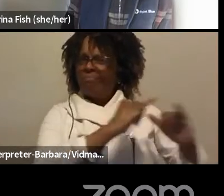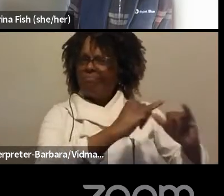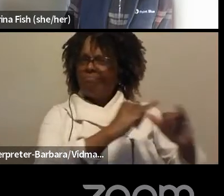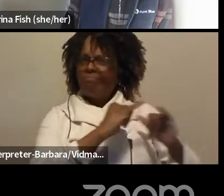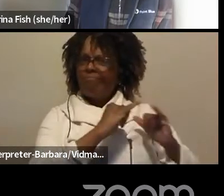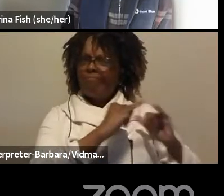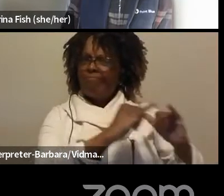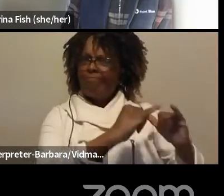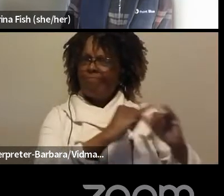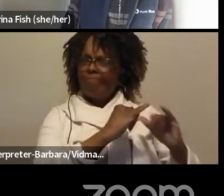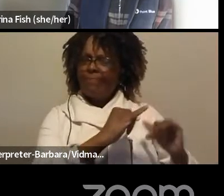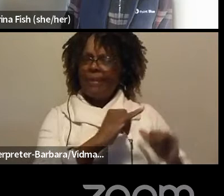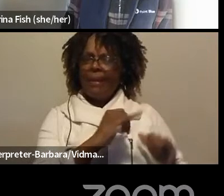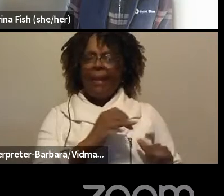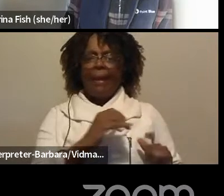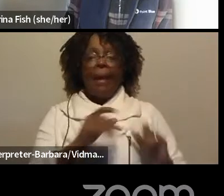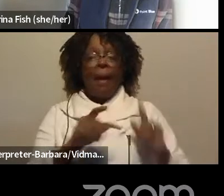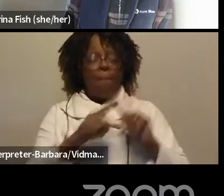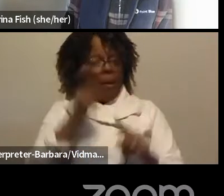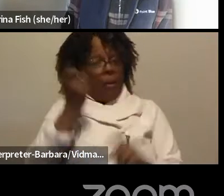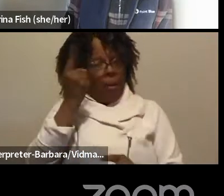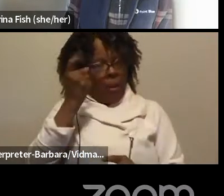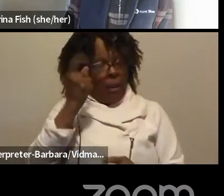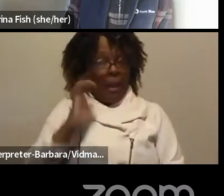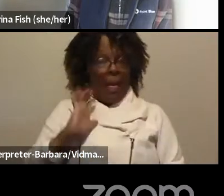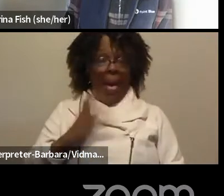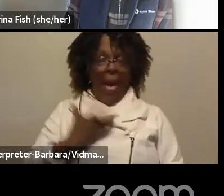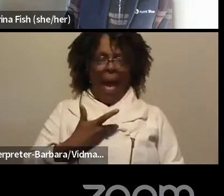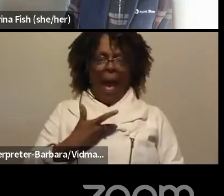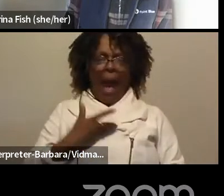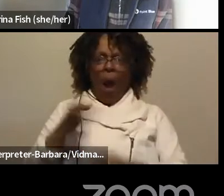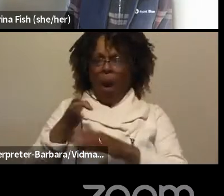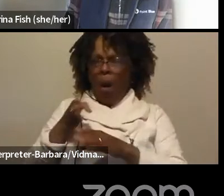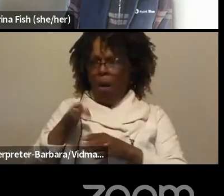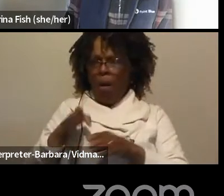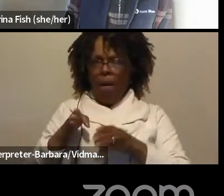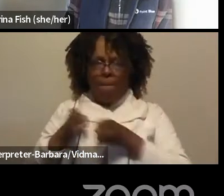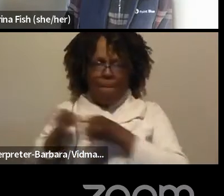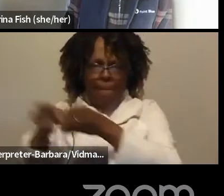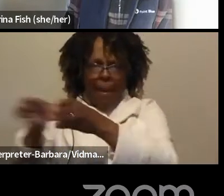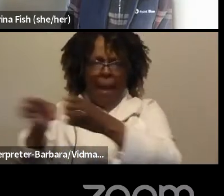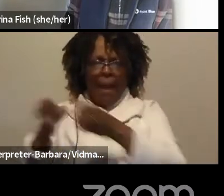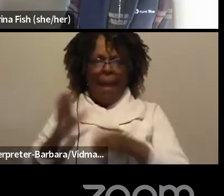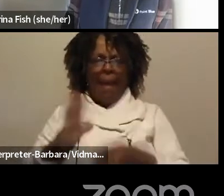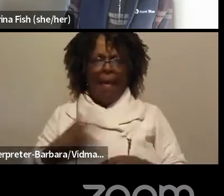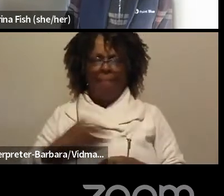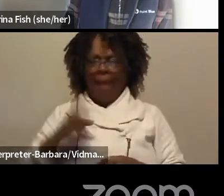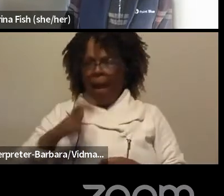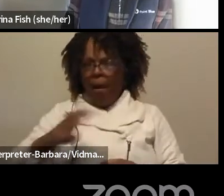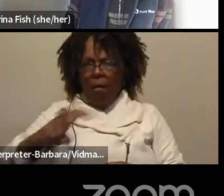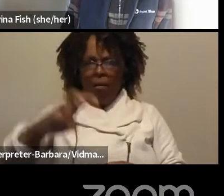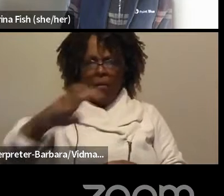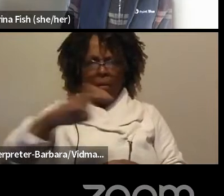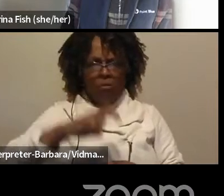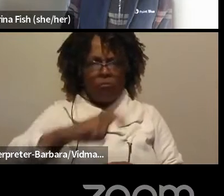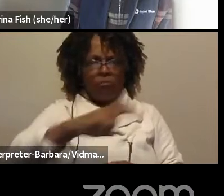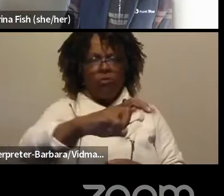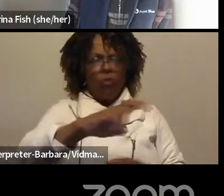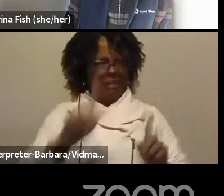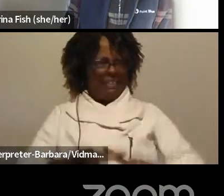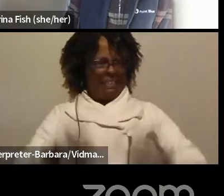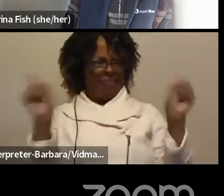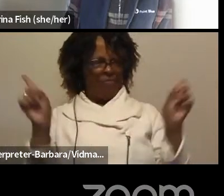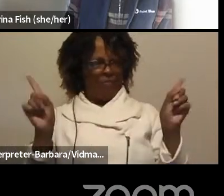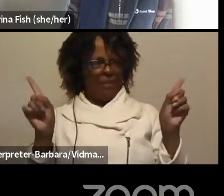going to be different. And you just, you know, continue on through the program. And eventually we all end up hopefully